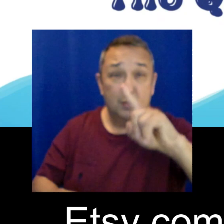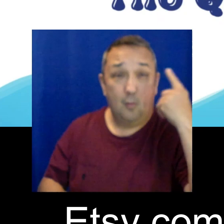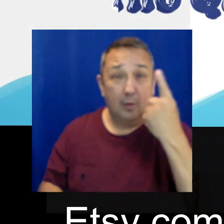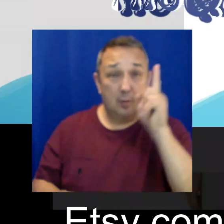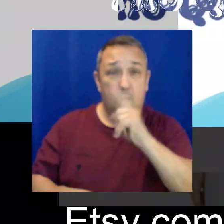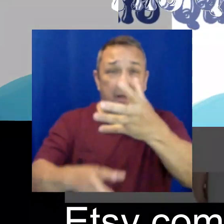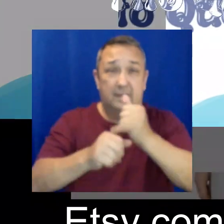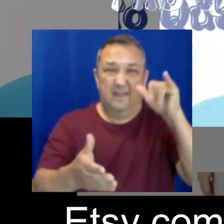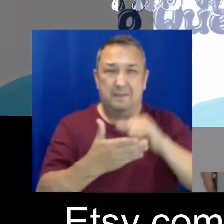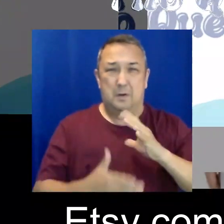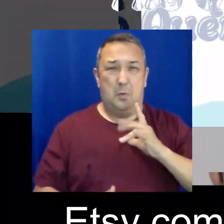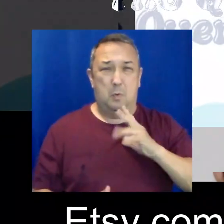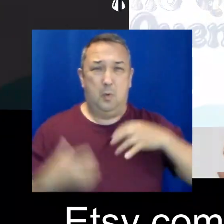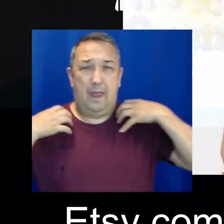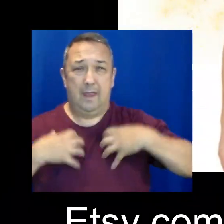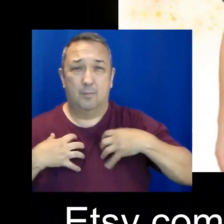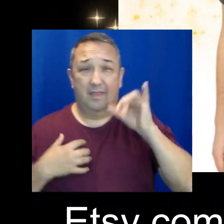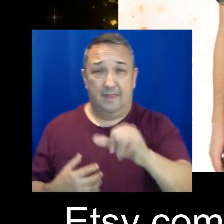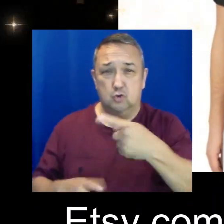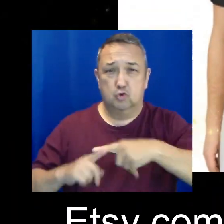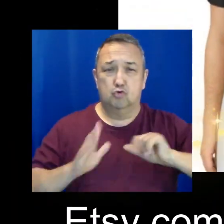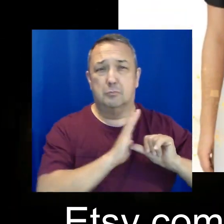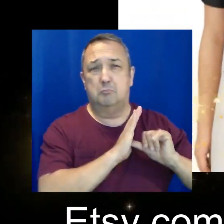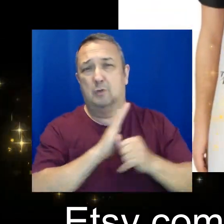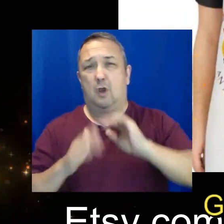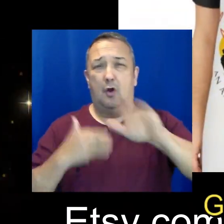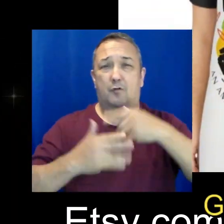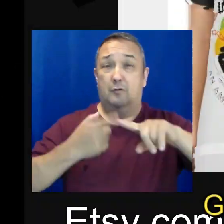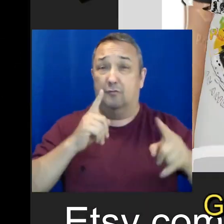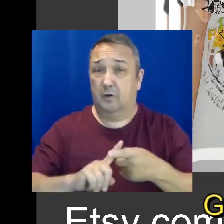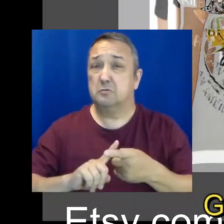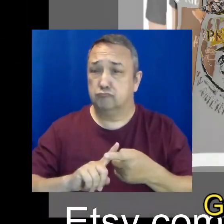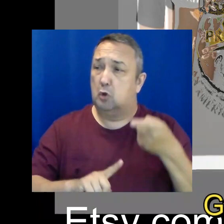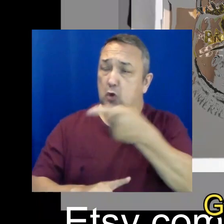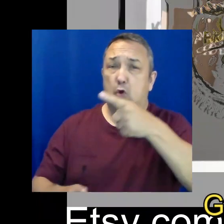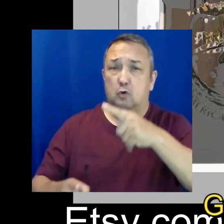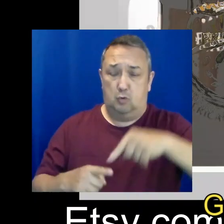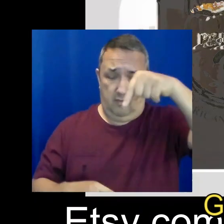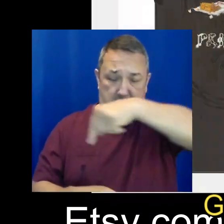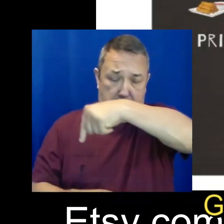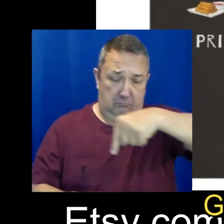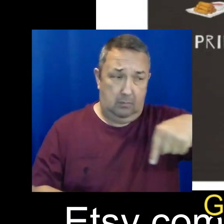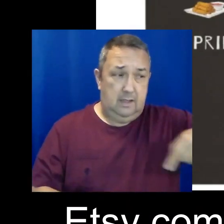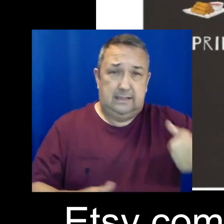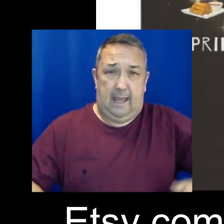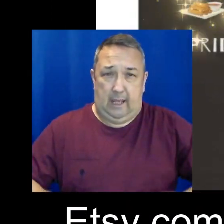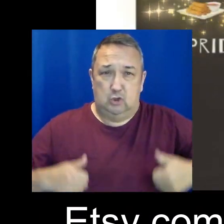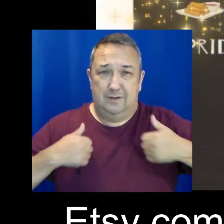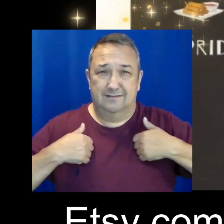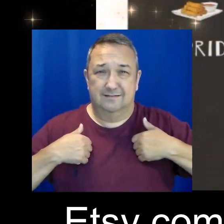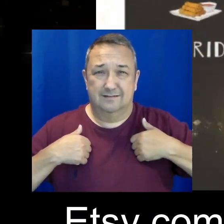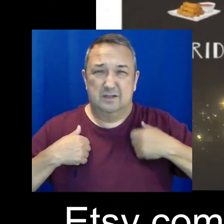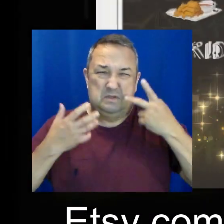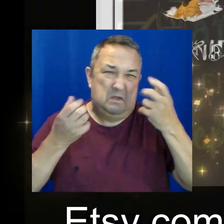can get one of these cool Kano sa Kusina aprons to impress all of your friends? Go over to etsy.com/Tito Kenny Sells,